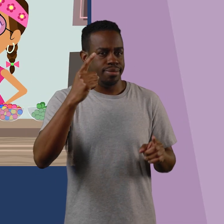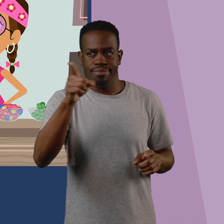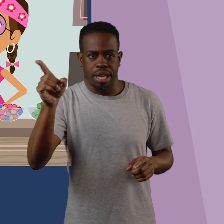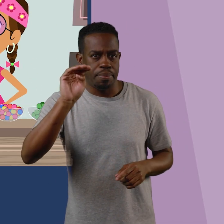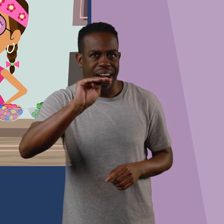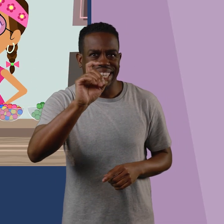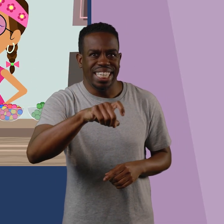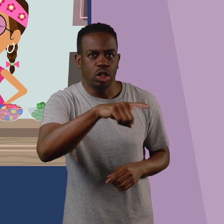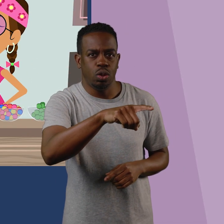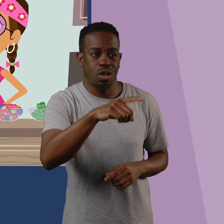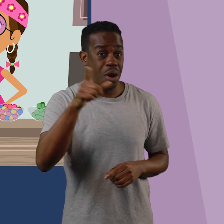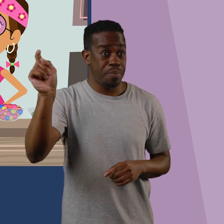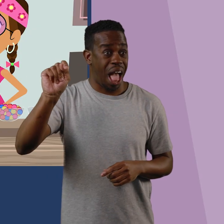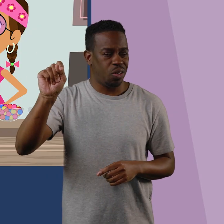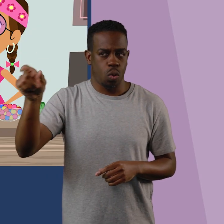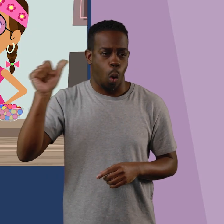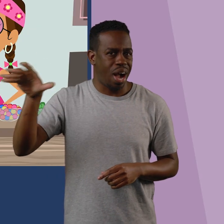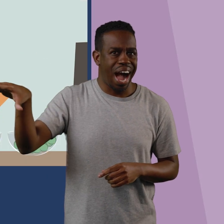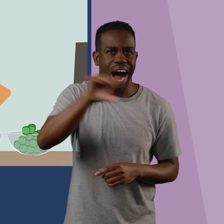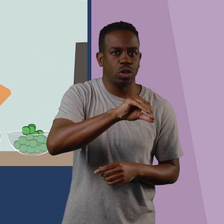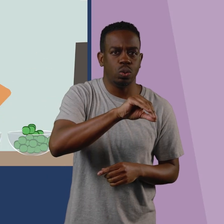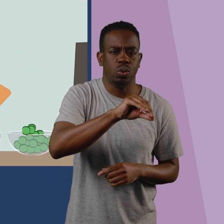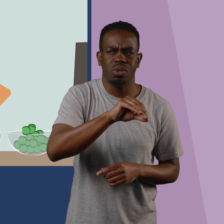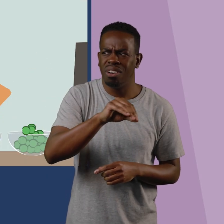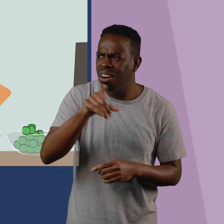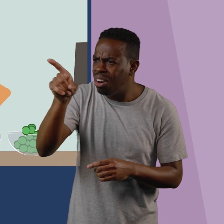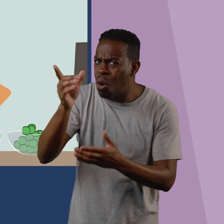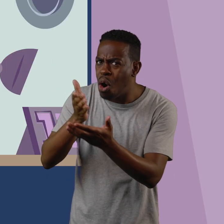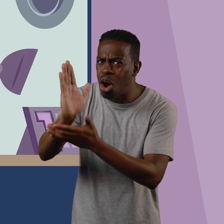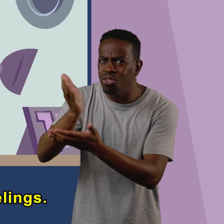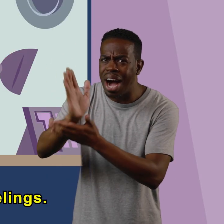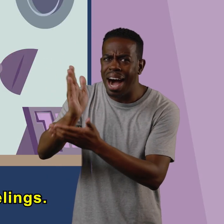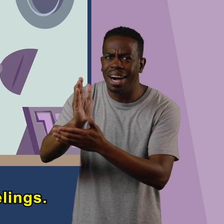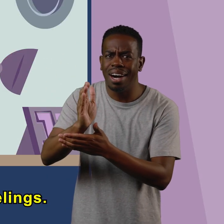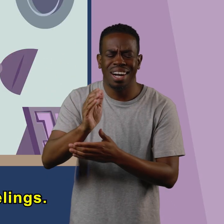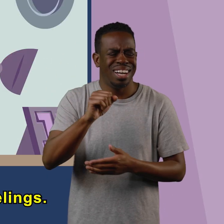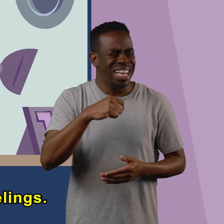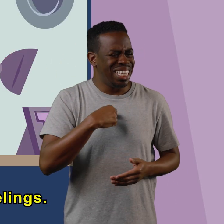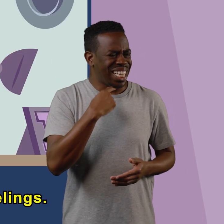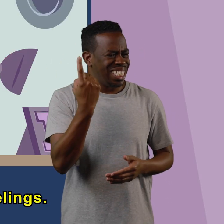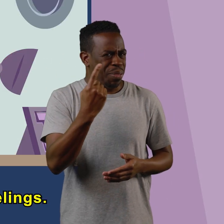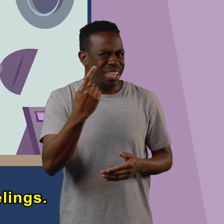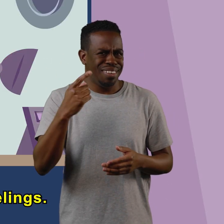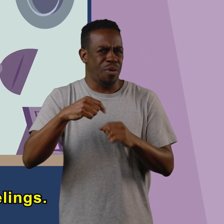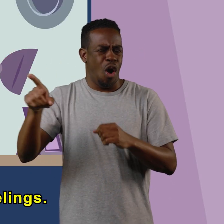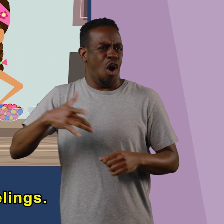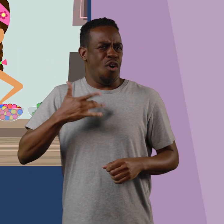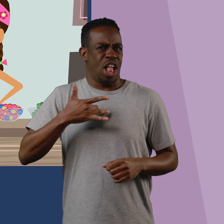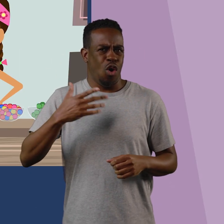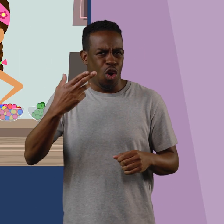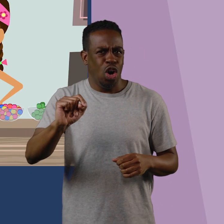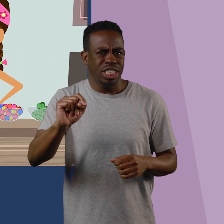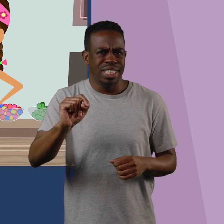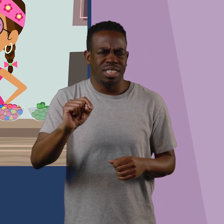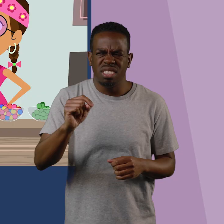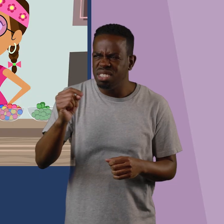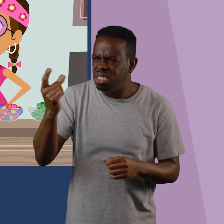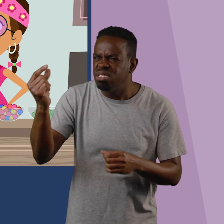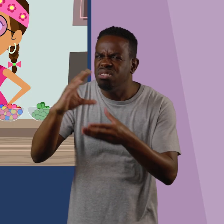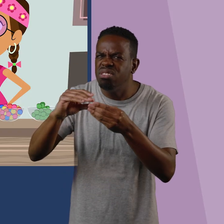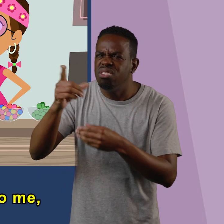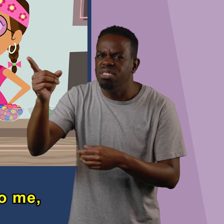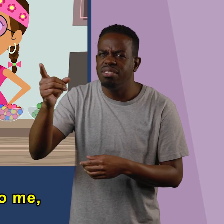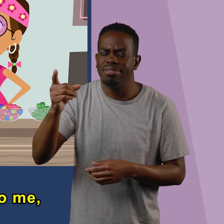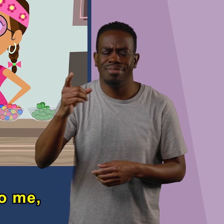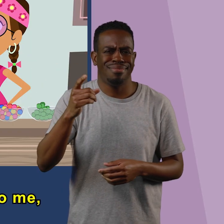Maya needs you. She's in the bathroom and won't come out. Is she okay? I said something that hurt her feelings. What did you say? I